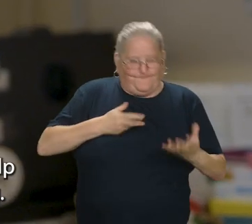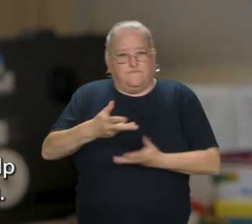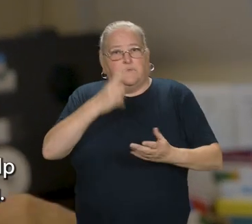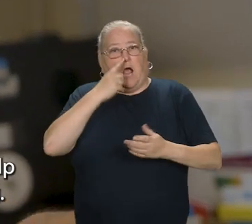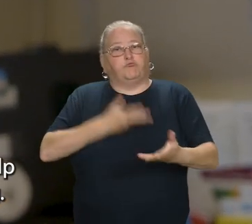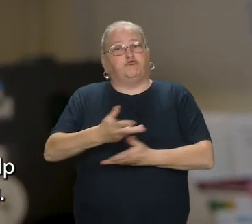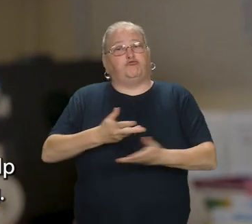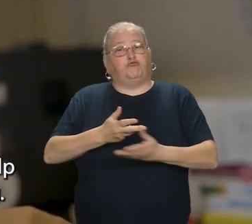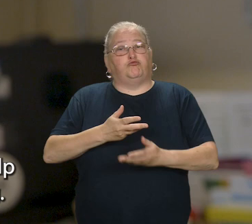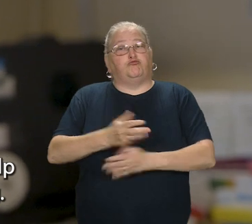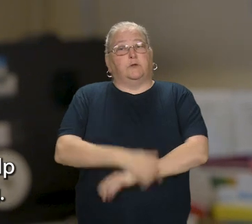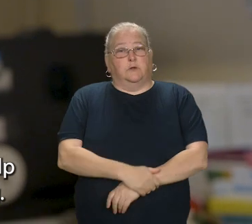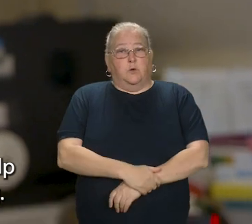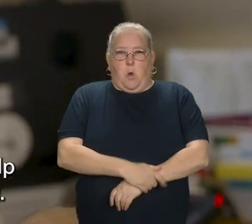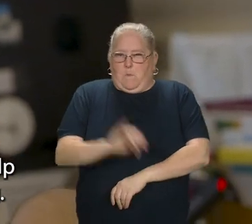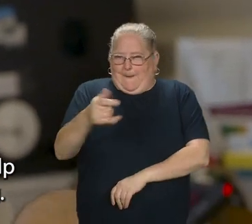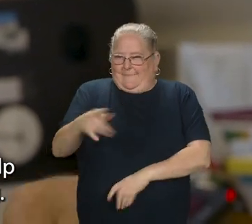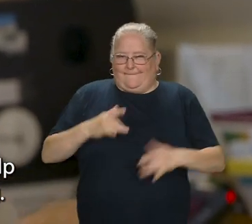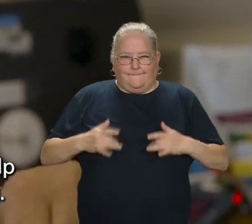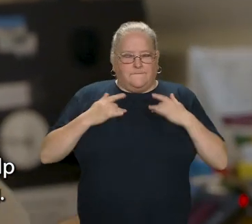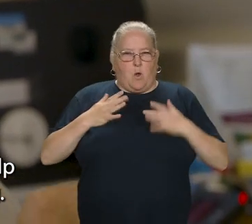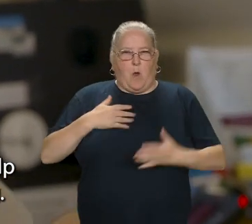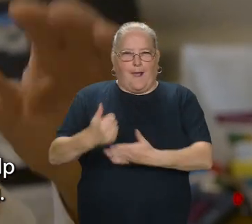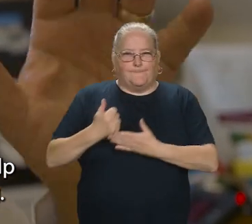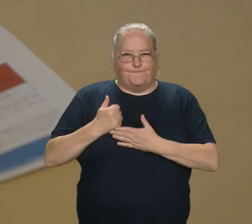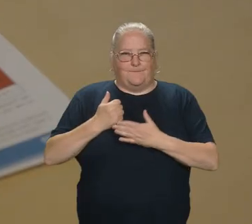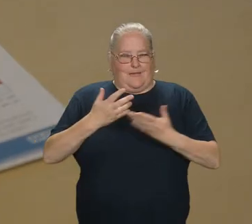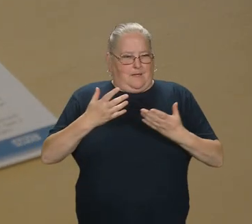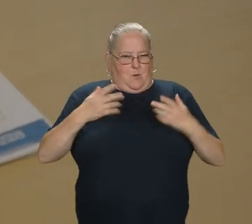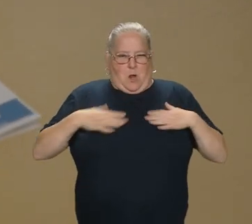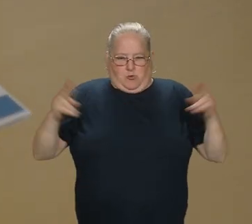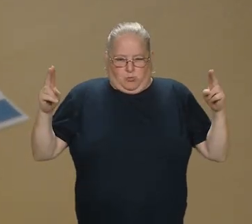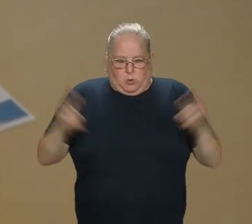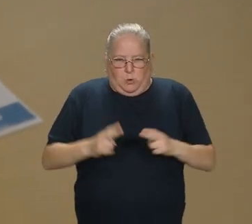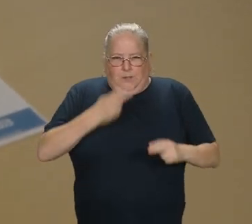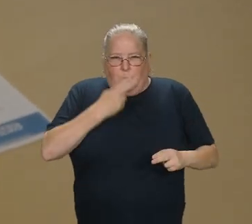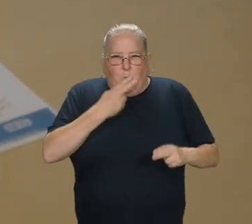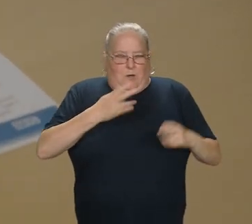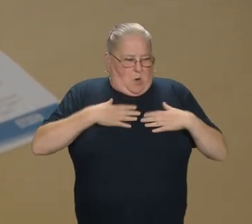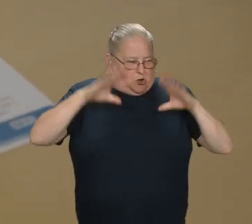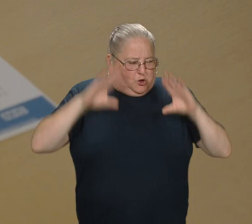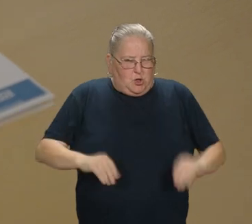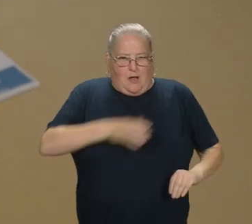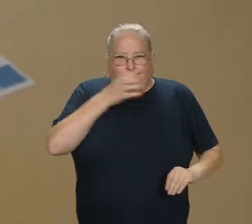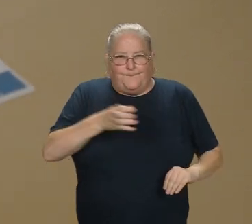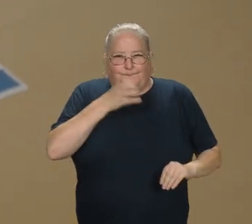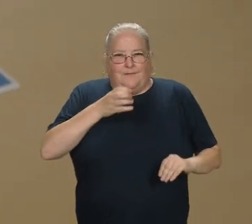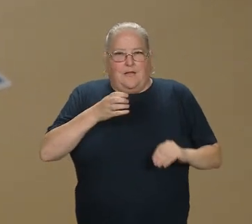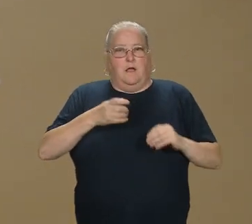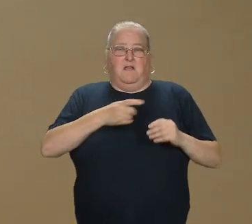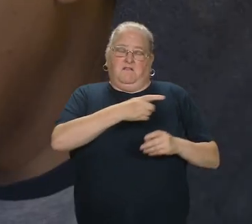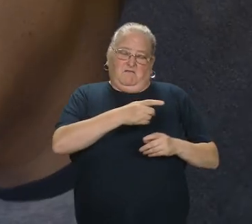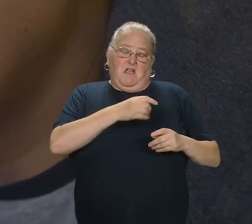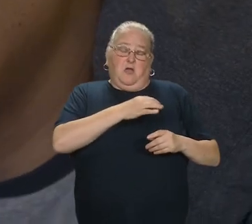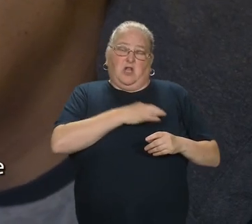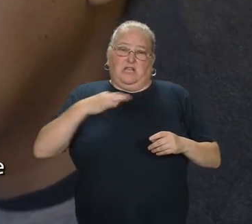you may feel you would like some help keeping active or stopping smoking. Your GP can monitor health risks such as